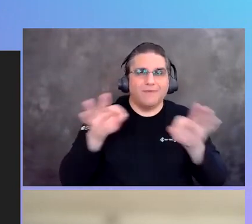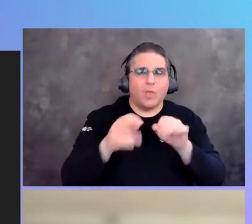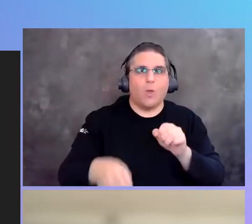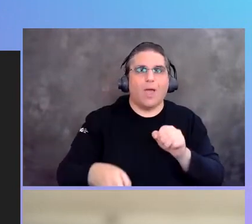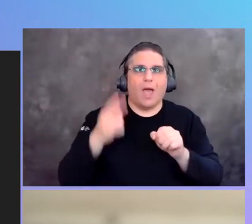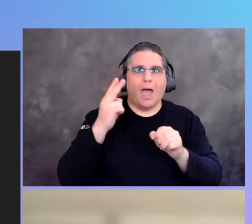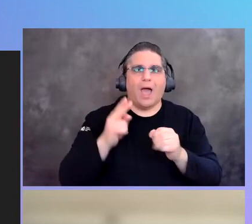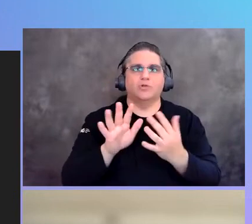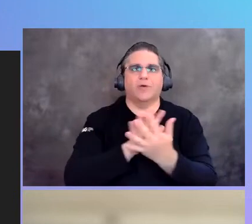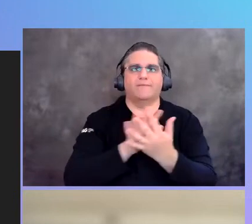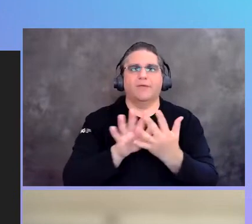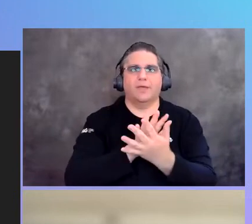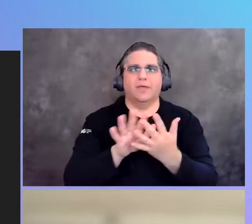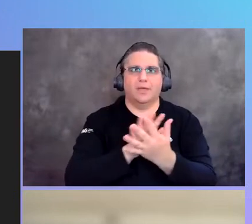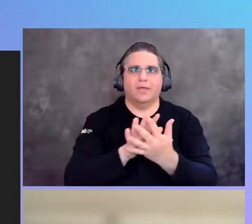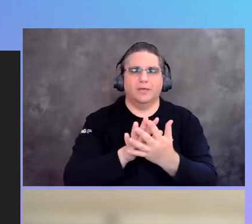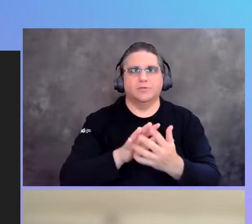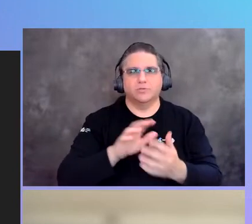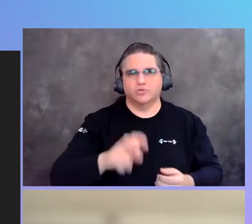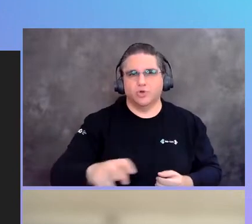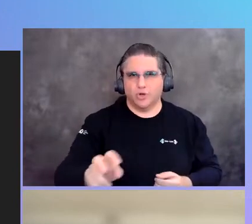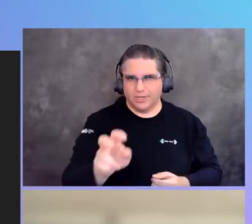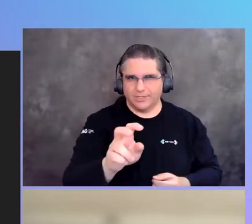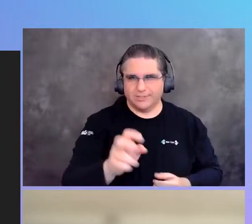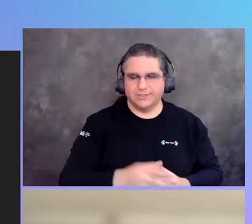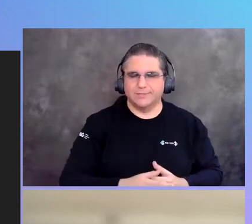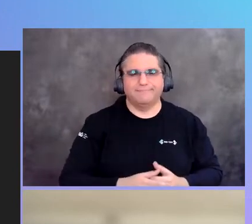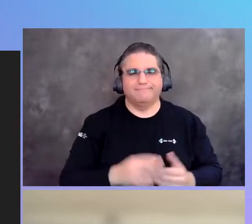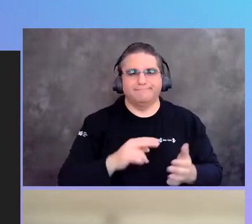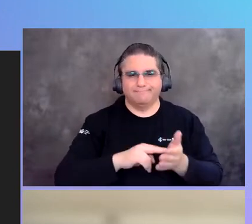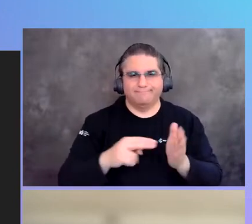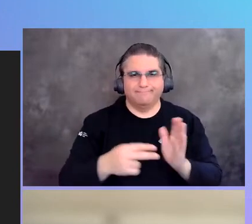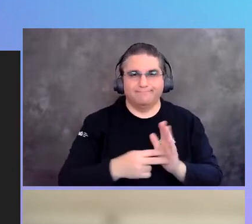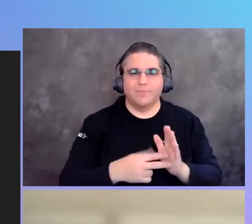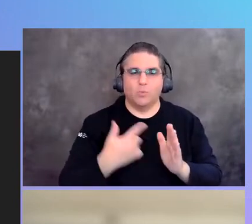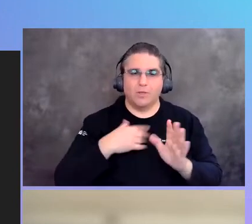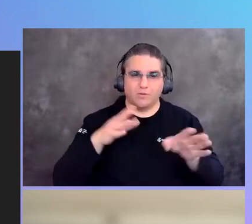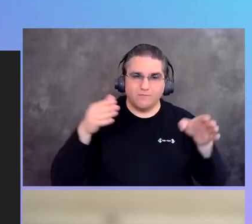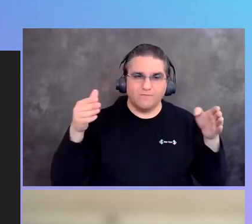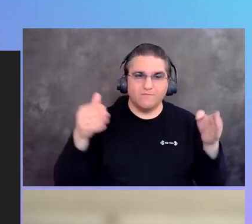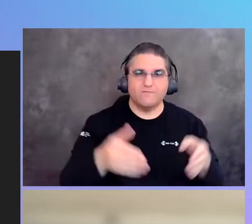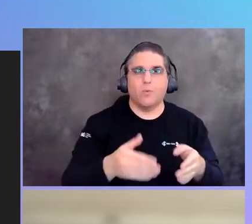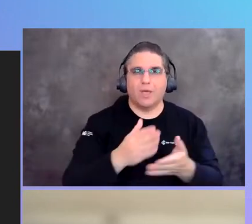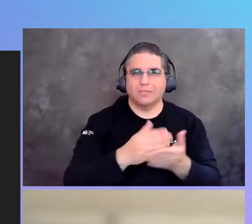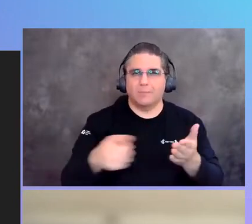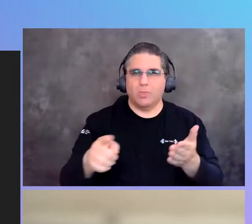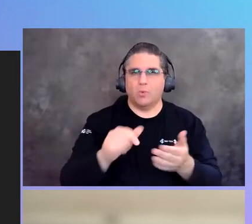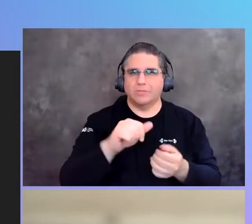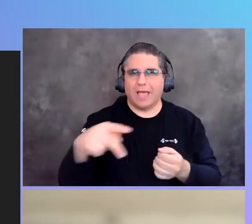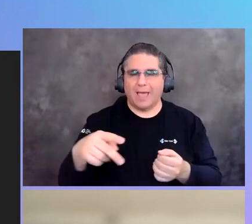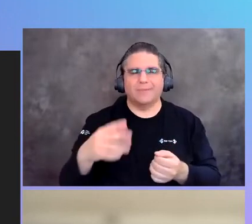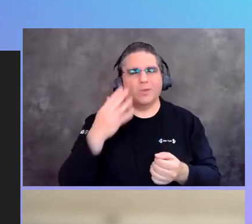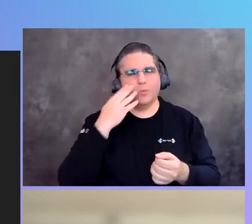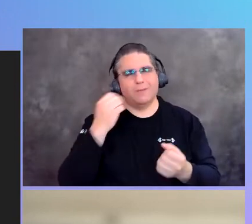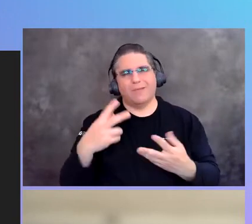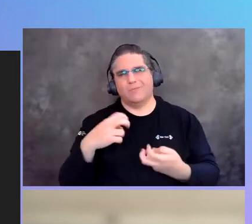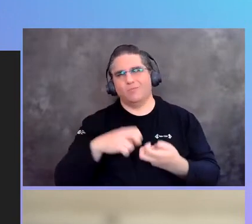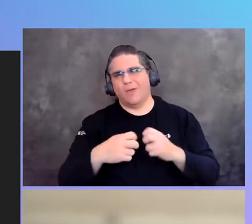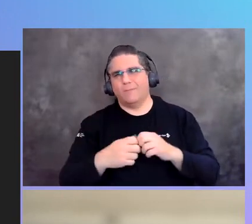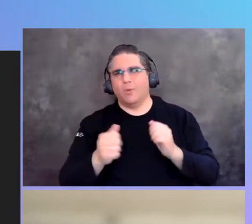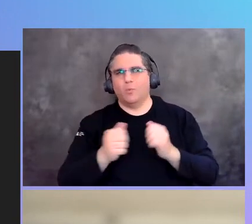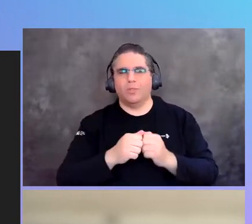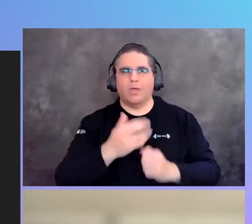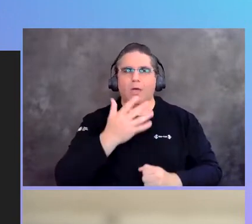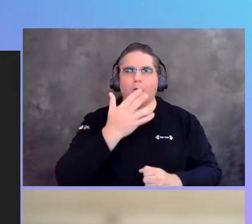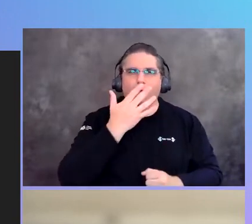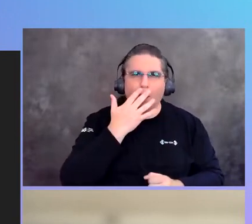was to build confidence in our teams, knock off some easy issues. So there was a lot of issues around color and role name value. And